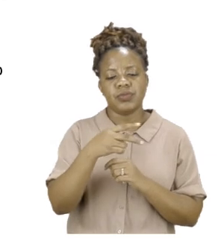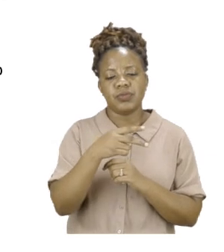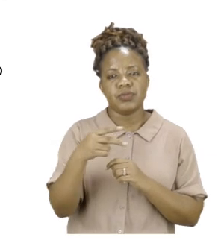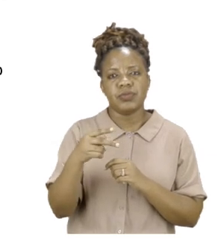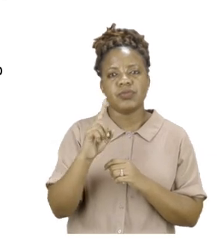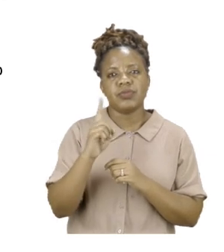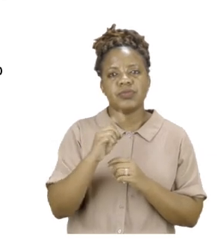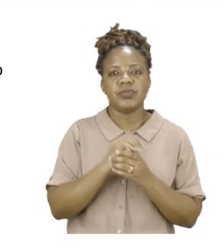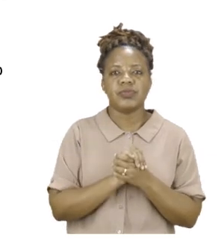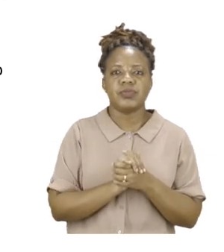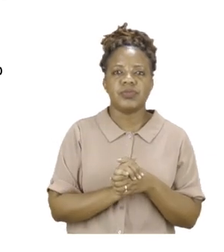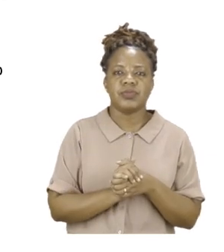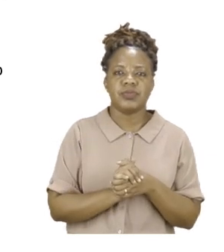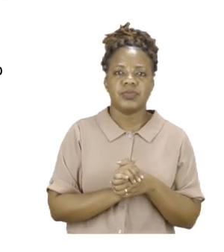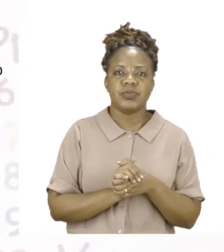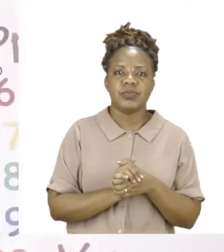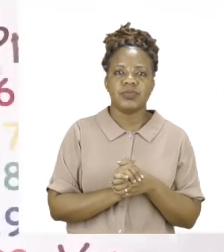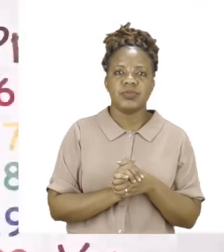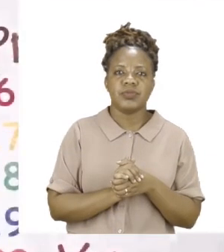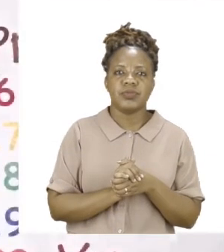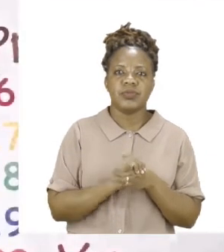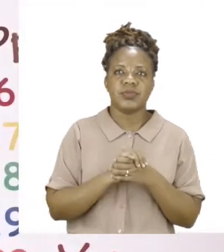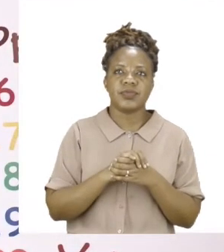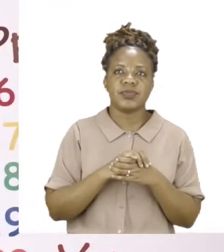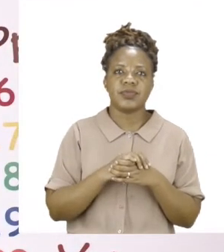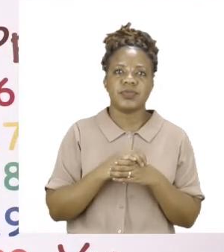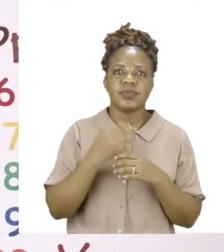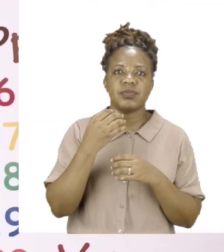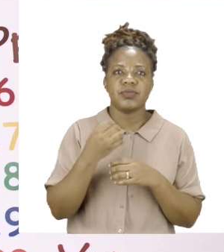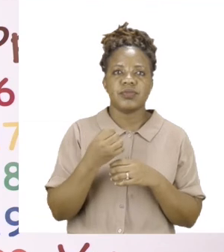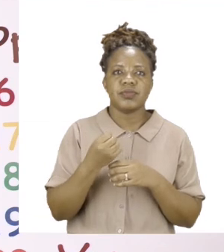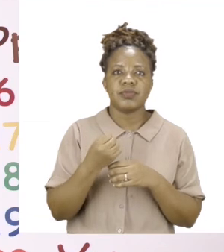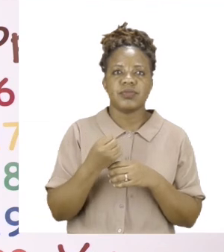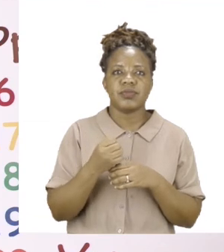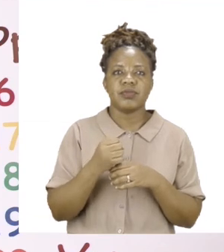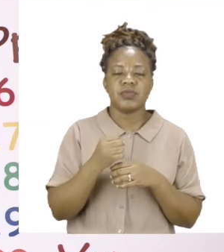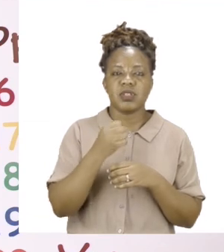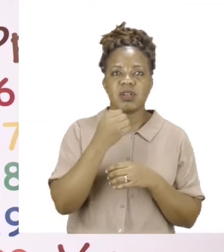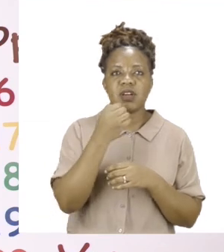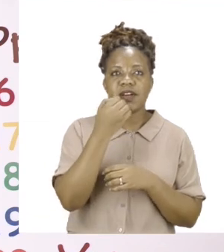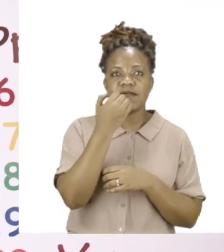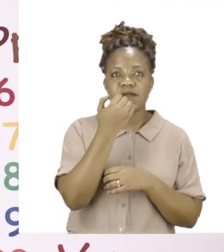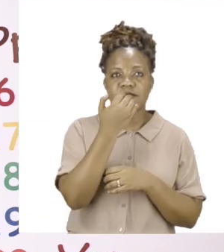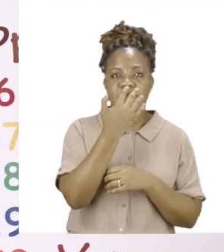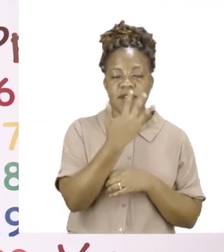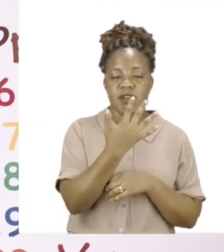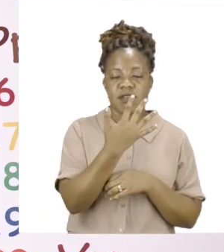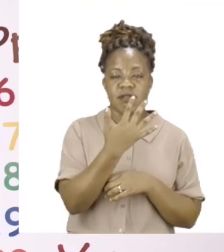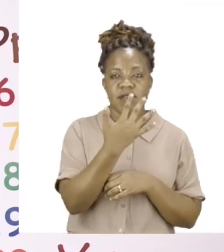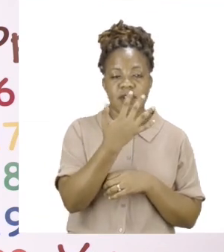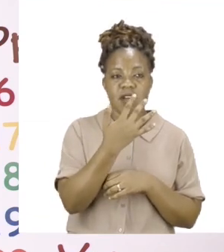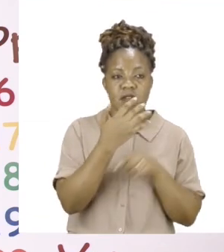take a look at the board. Now we have our 5 here on our number line. So that's where I want you to put your finger